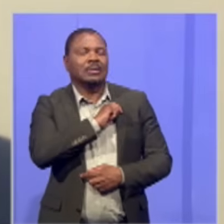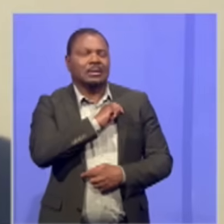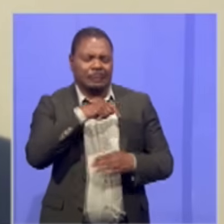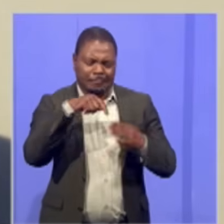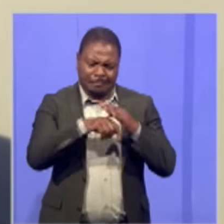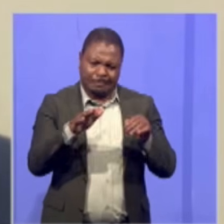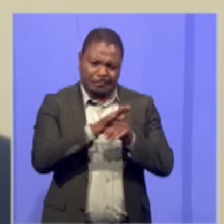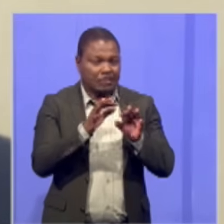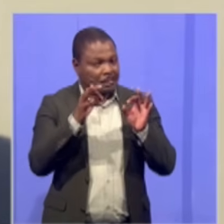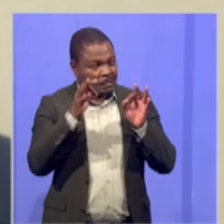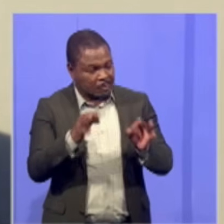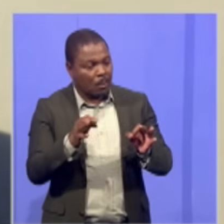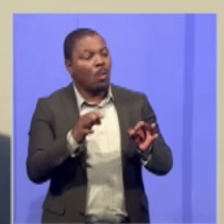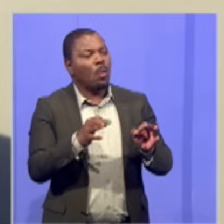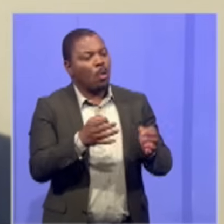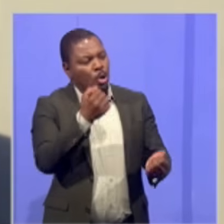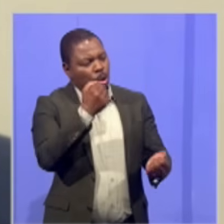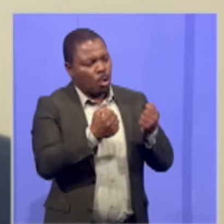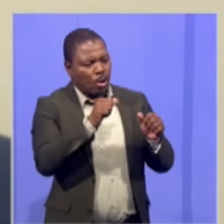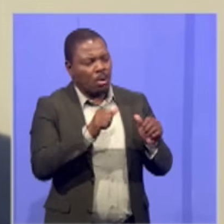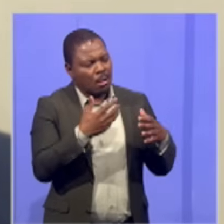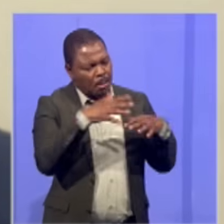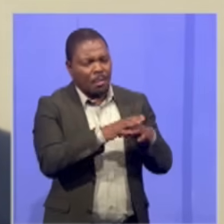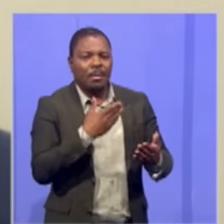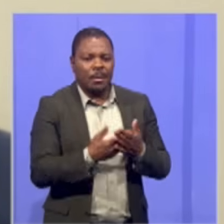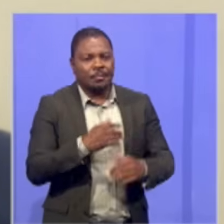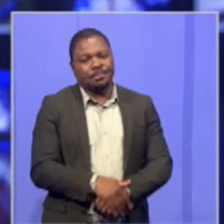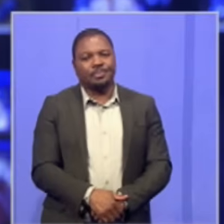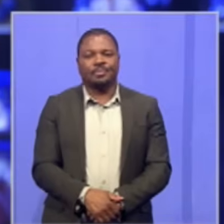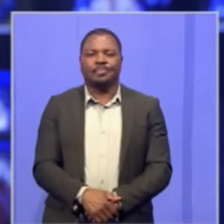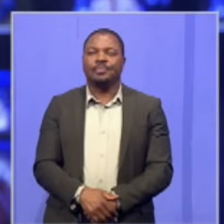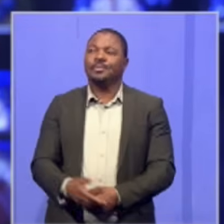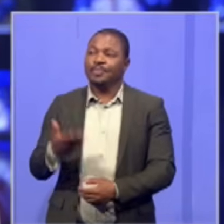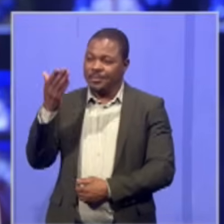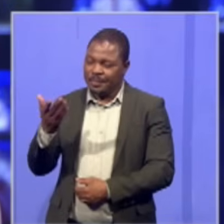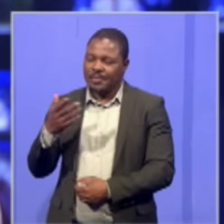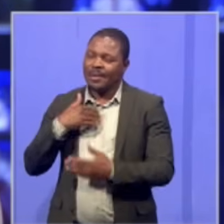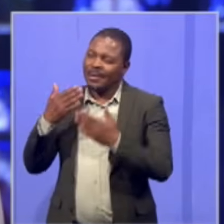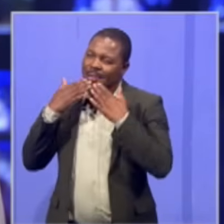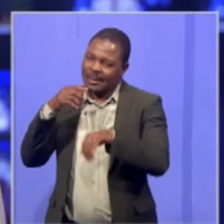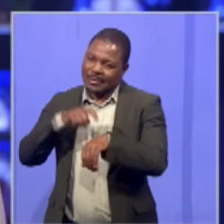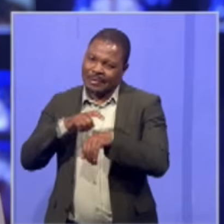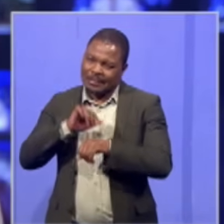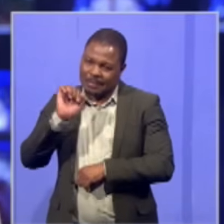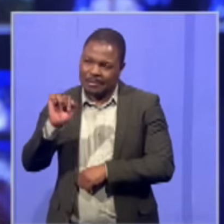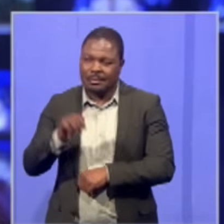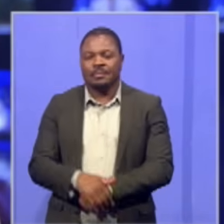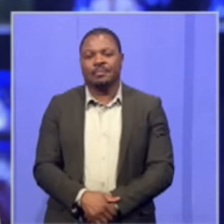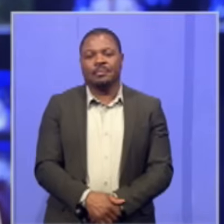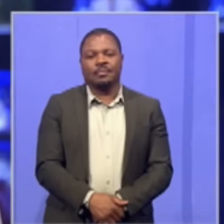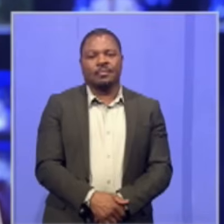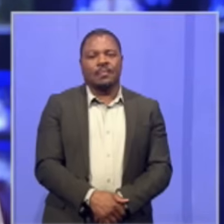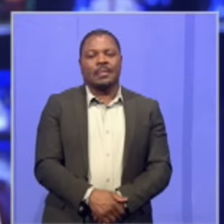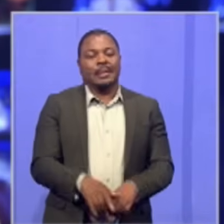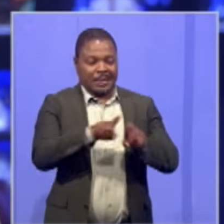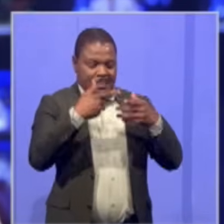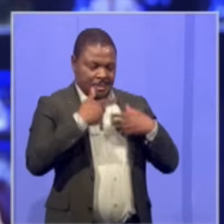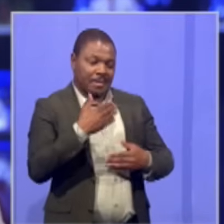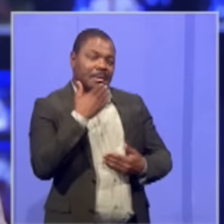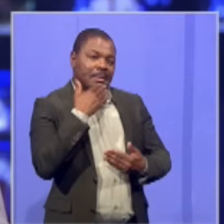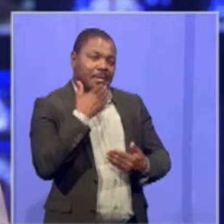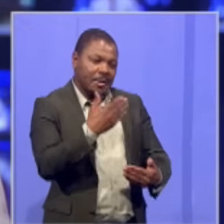tibileng tsamaisong ya toka ka harona. Ntate Motlong ke le buile haholo ka nako ya Mohlompheng ya le buileng ke